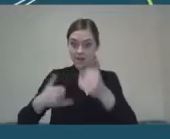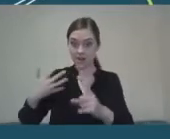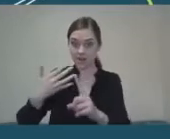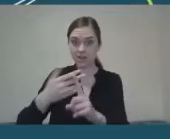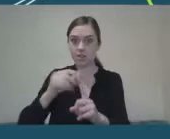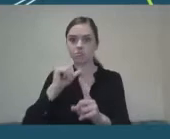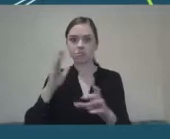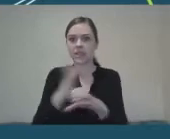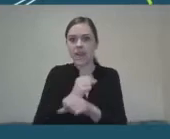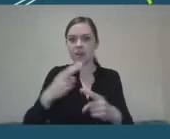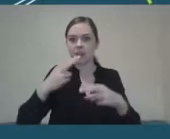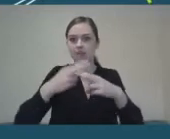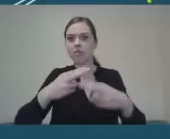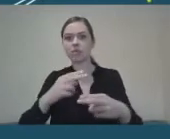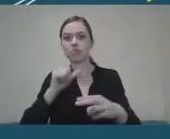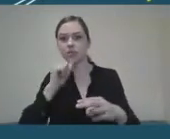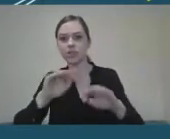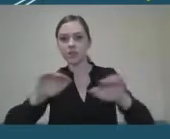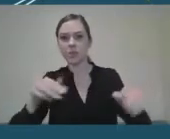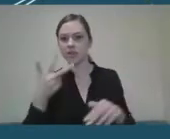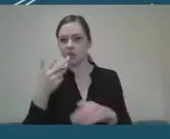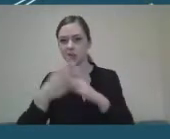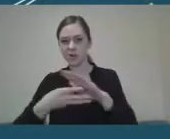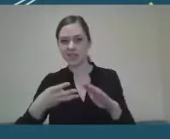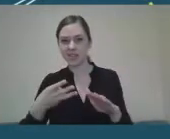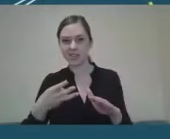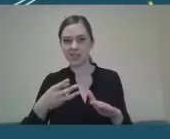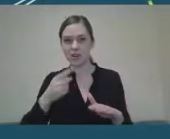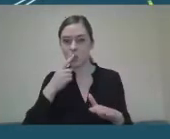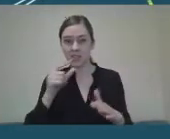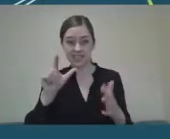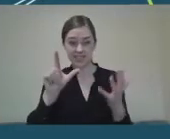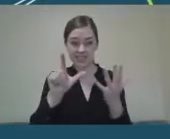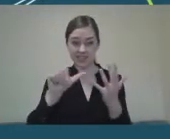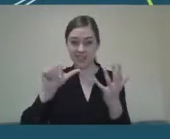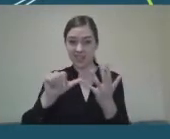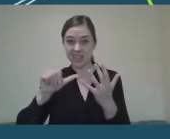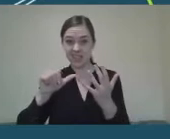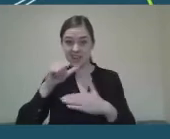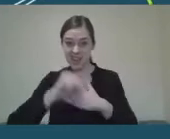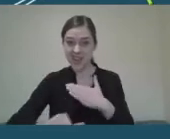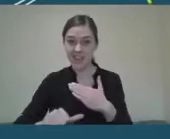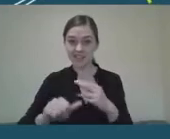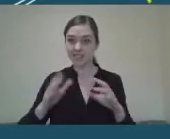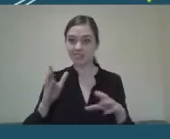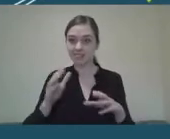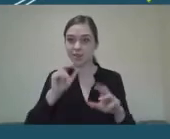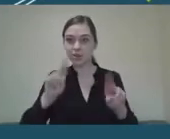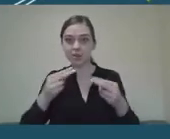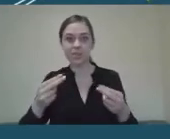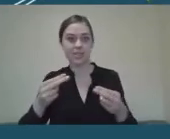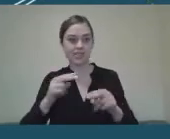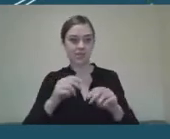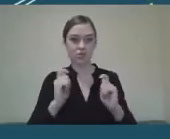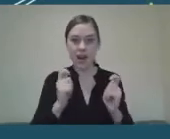weeks. So I was out of the water for 76 days. I had to figure out 76 days worth of